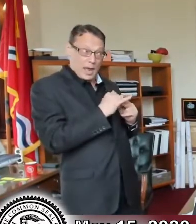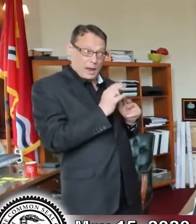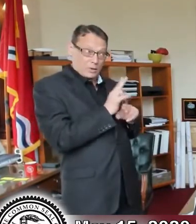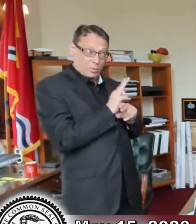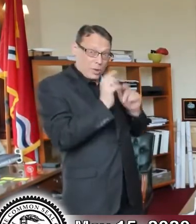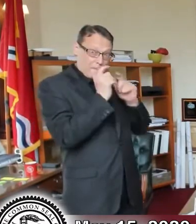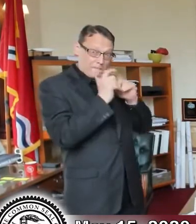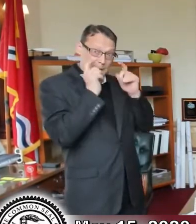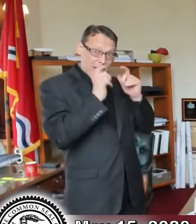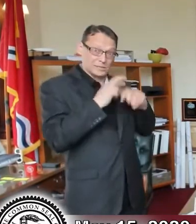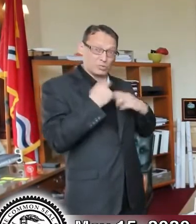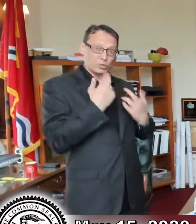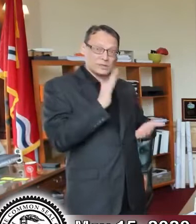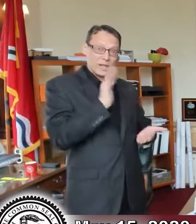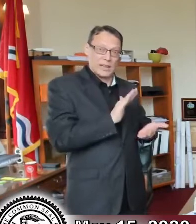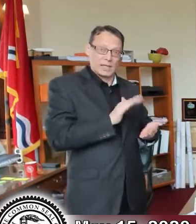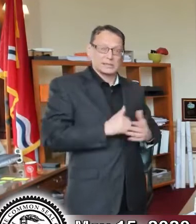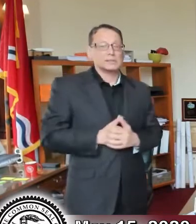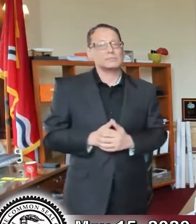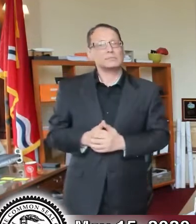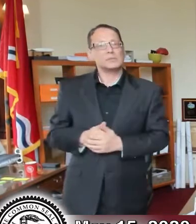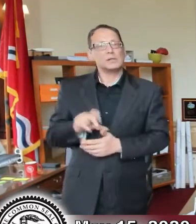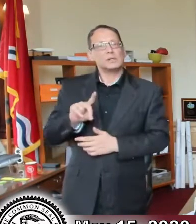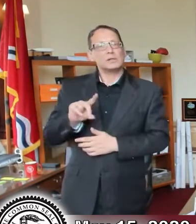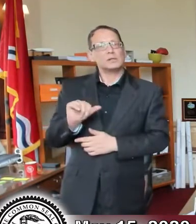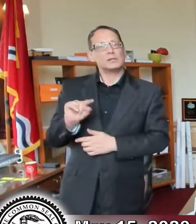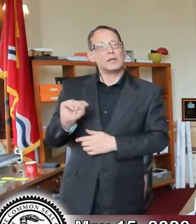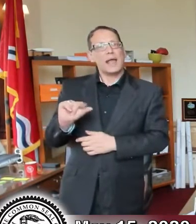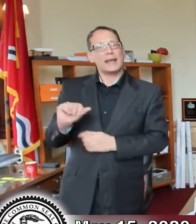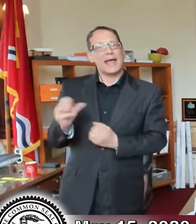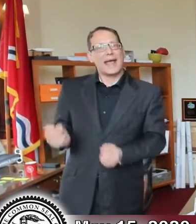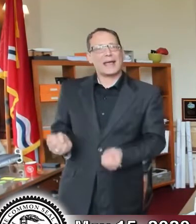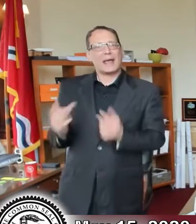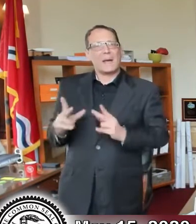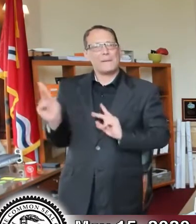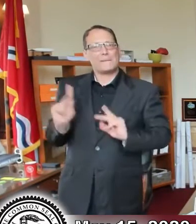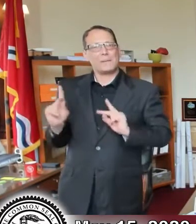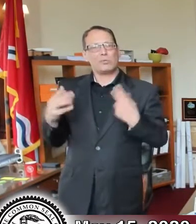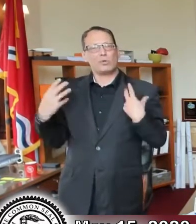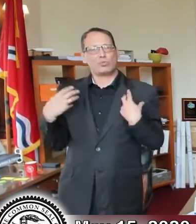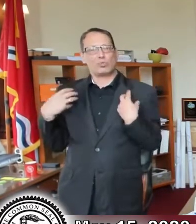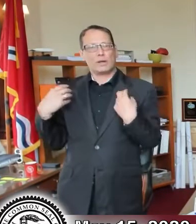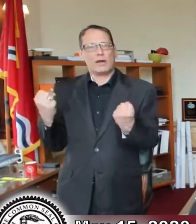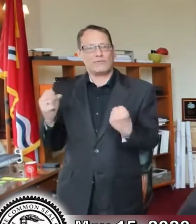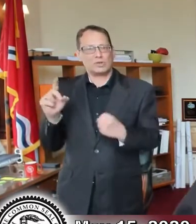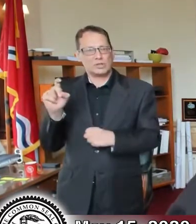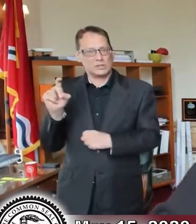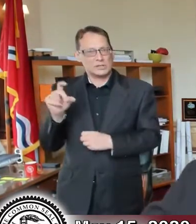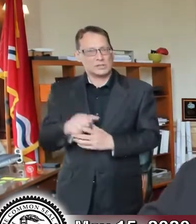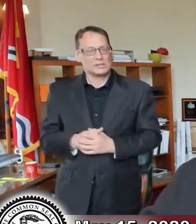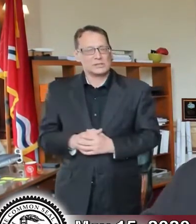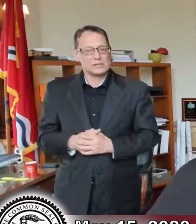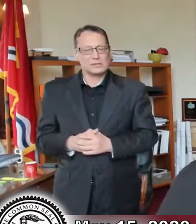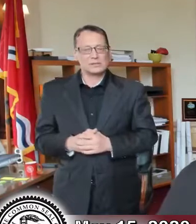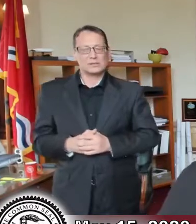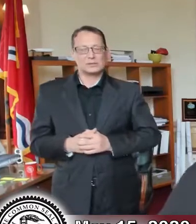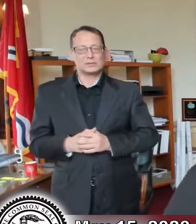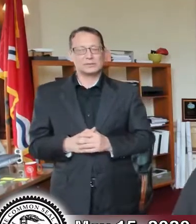them. Do we have data yet on how many people have recovered from COVID-19?